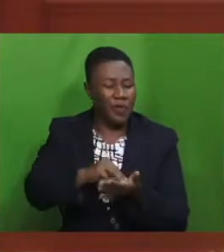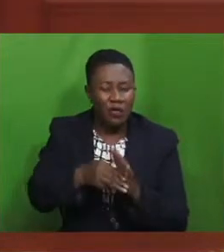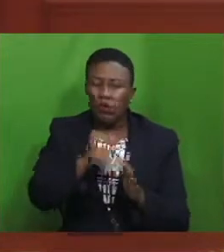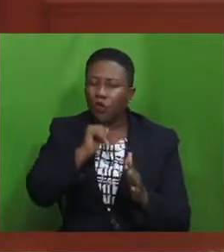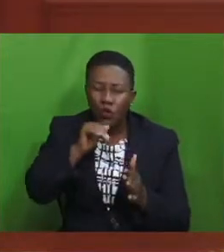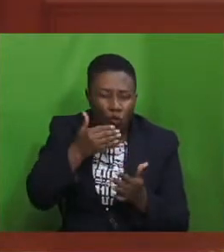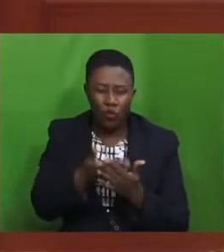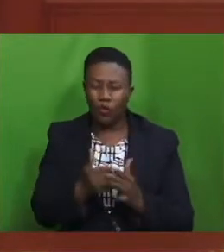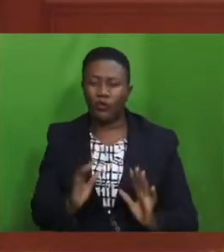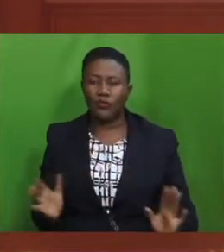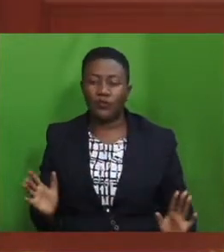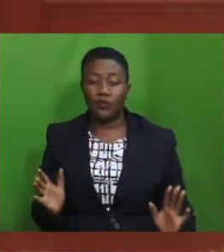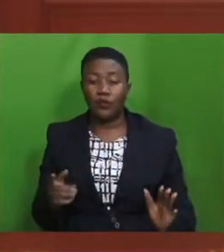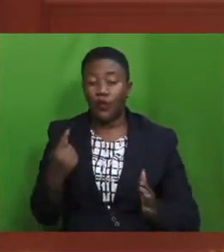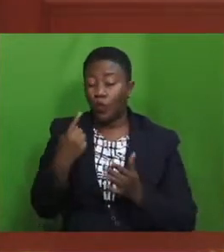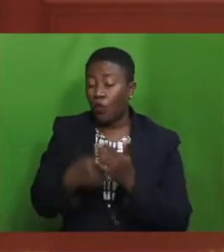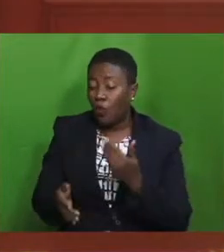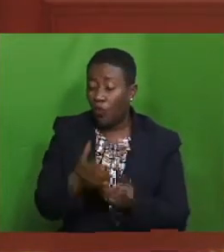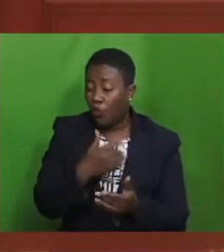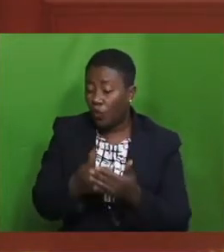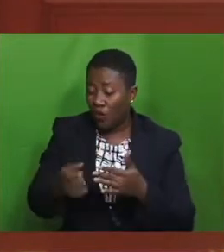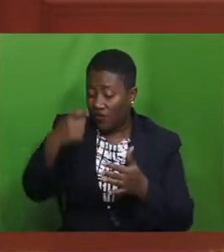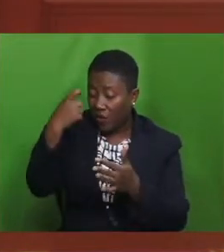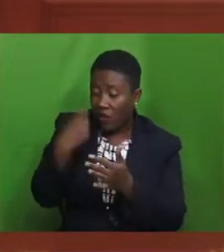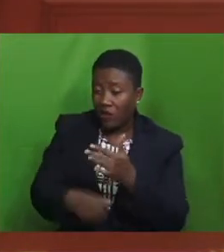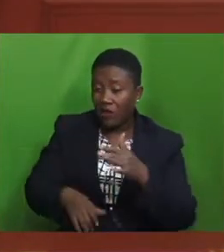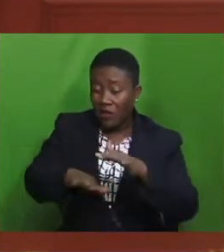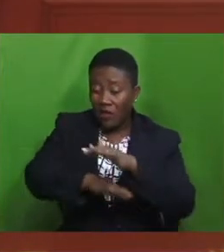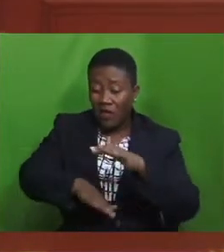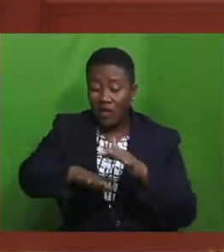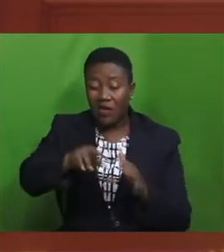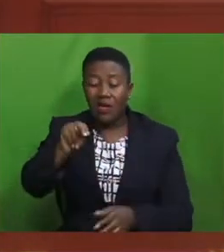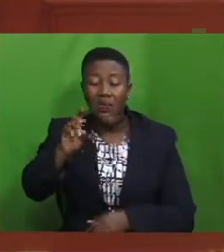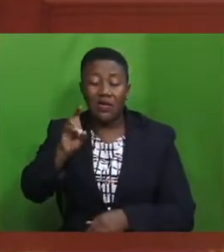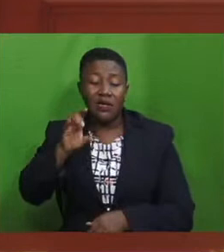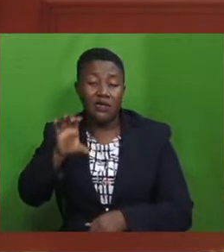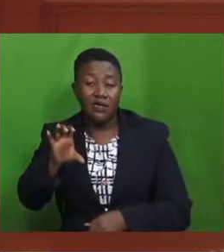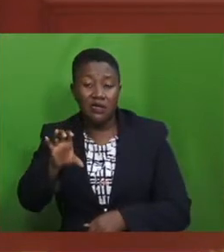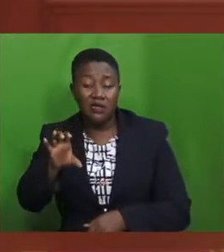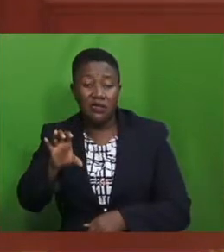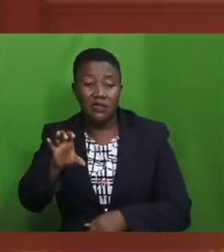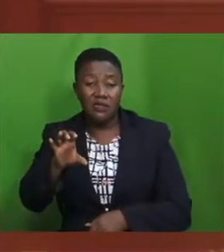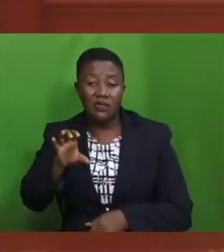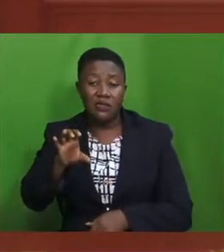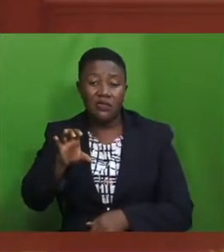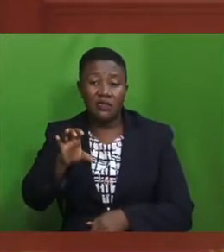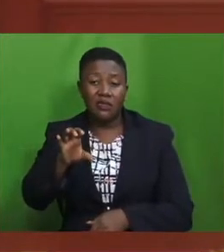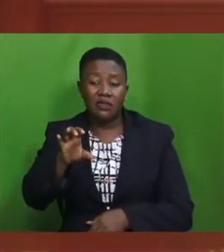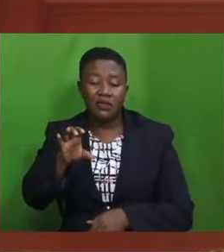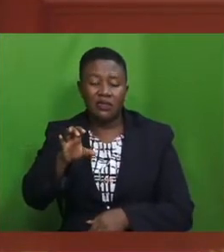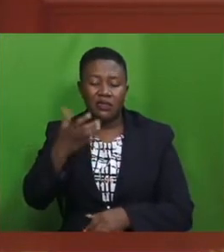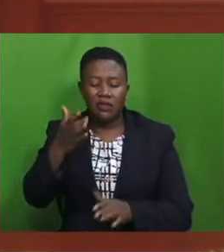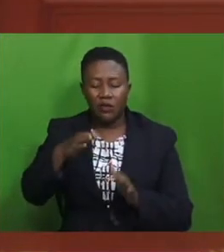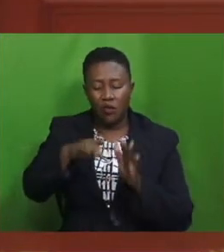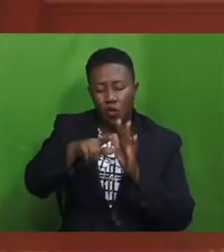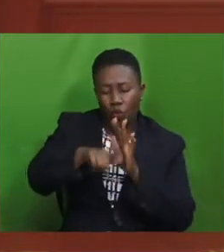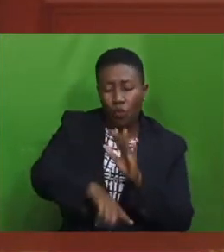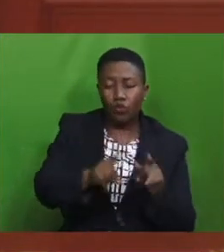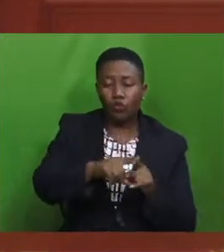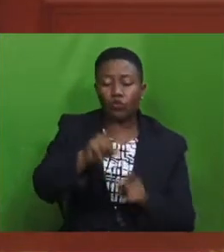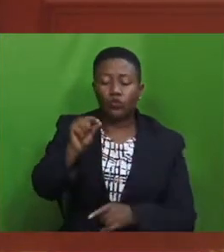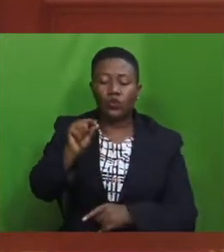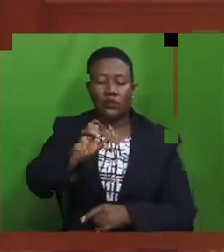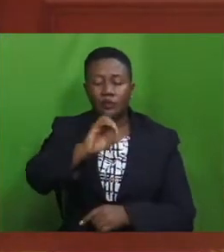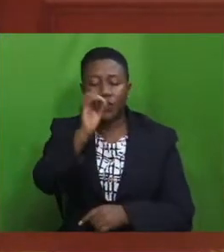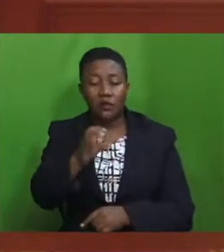The amount of revenue under the NDC was around 28% of GDP. It has slided down to about 20% of